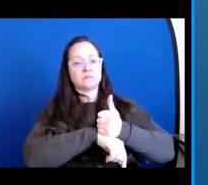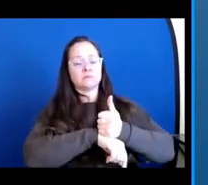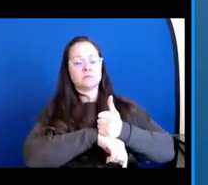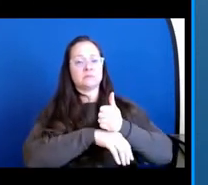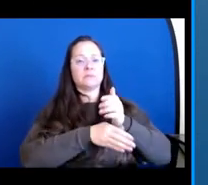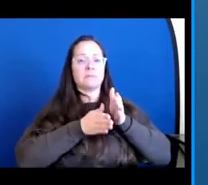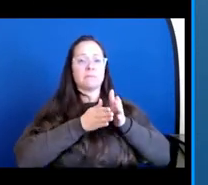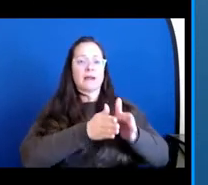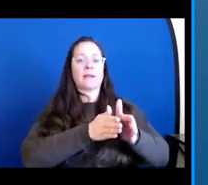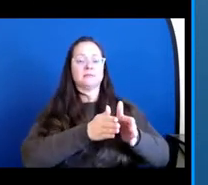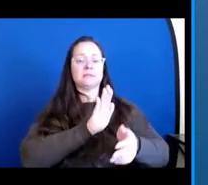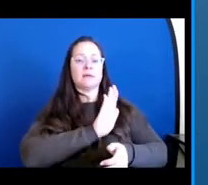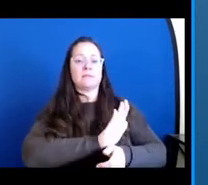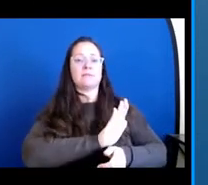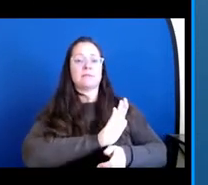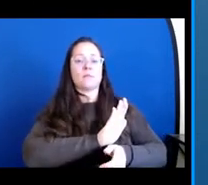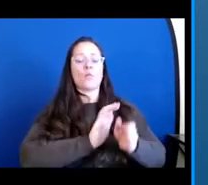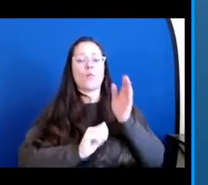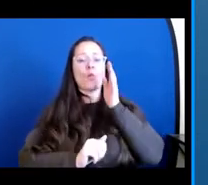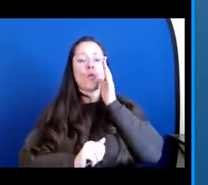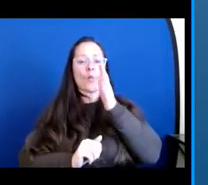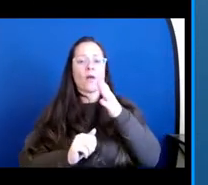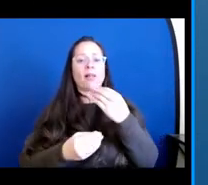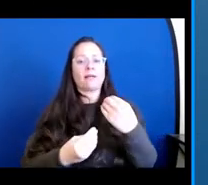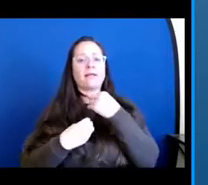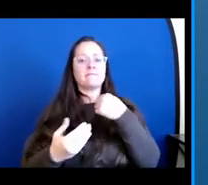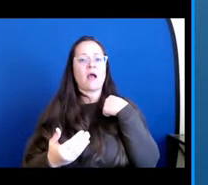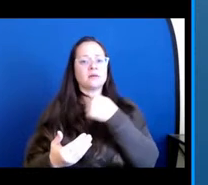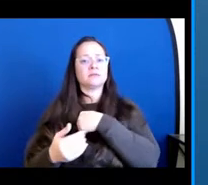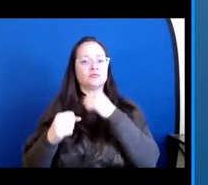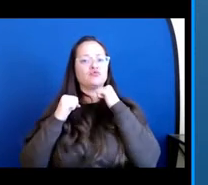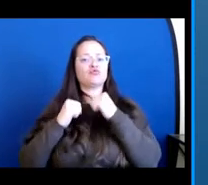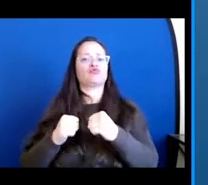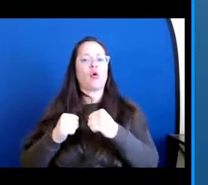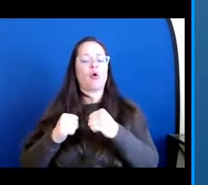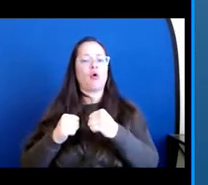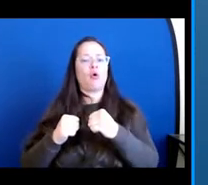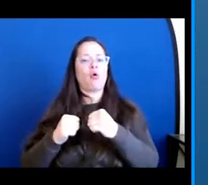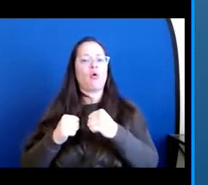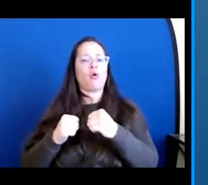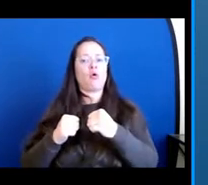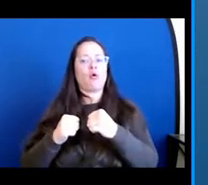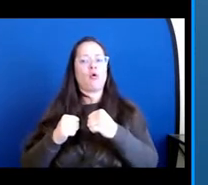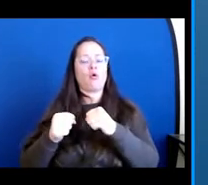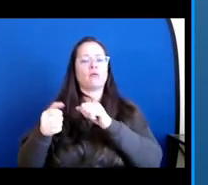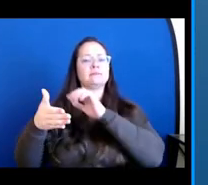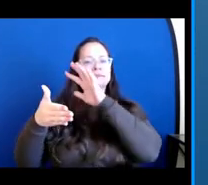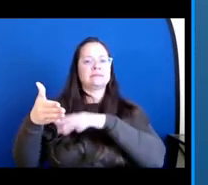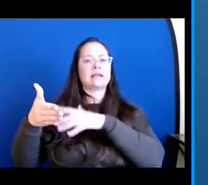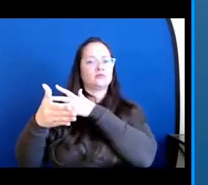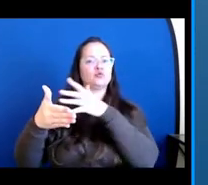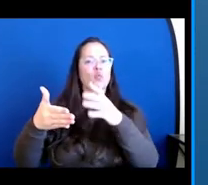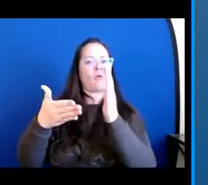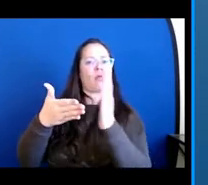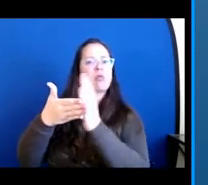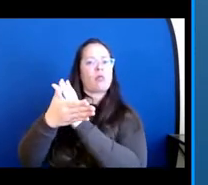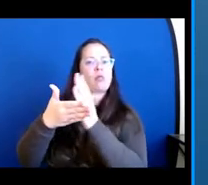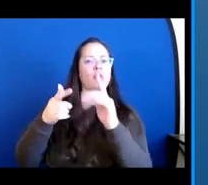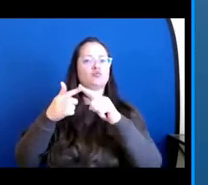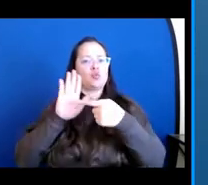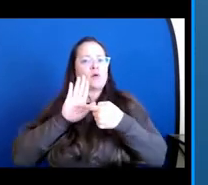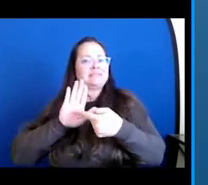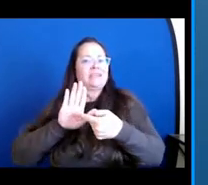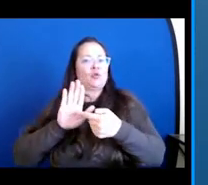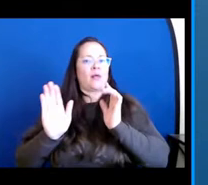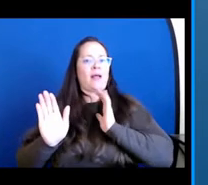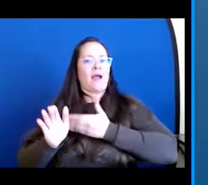um will give us the strongest possible schedule that articulates our values and